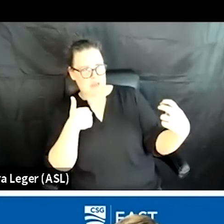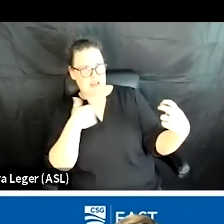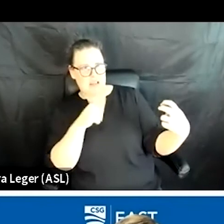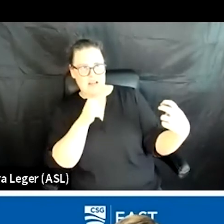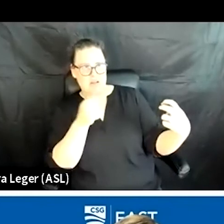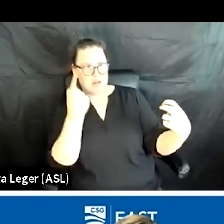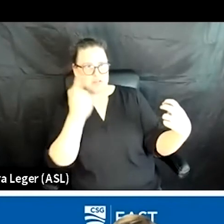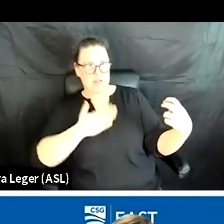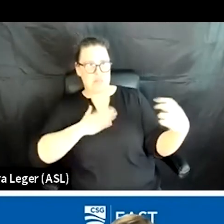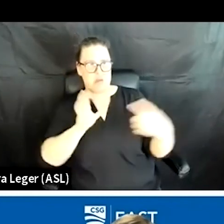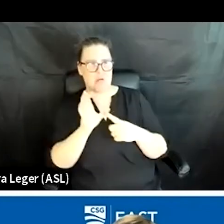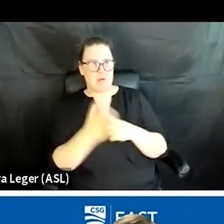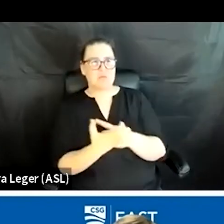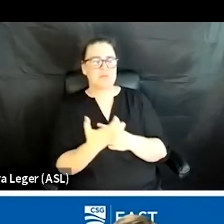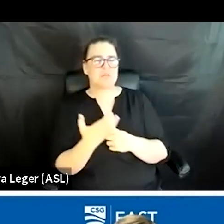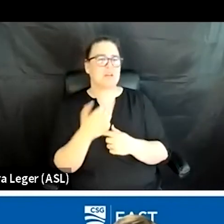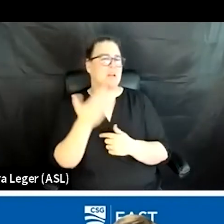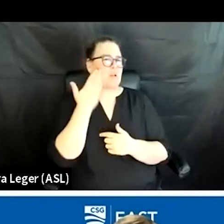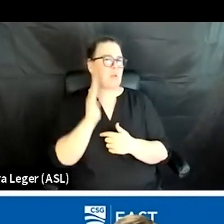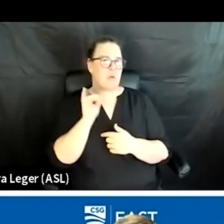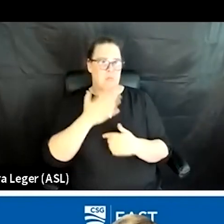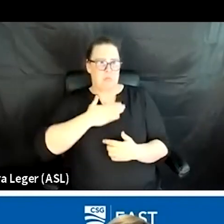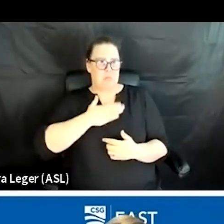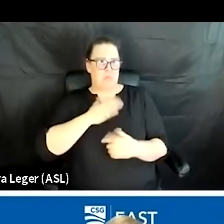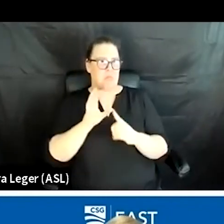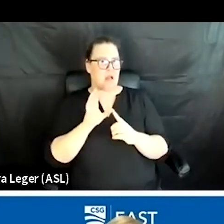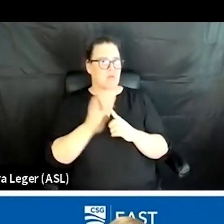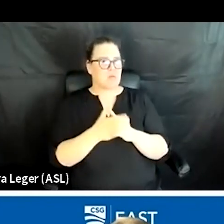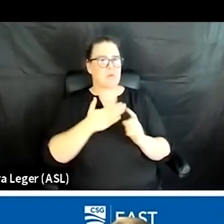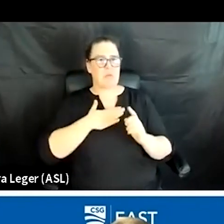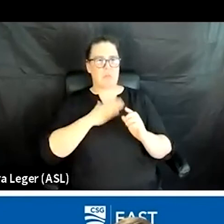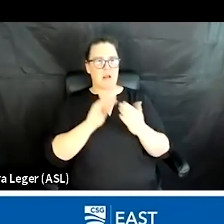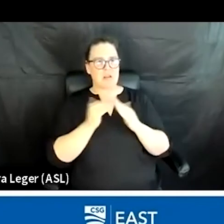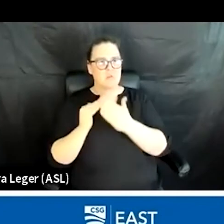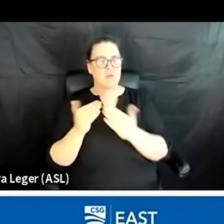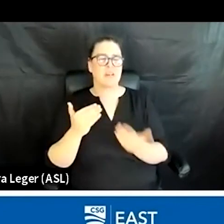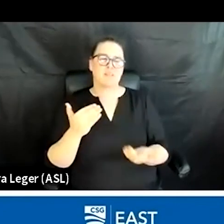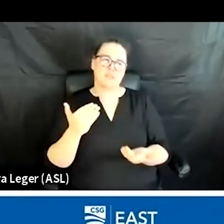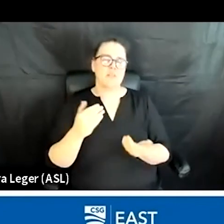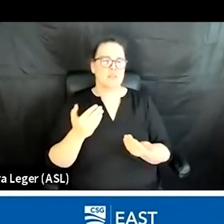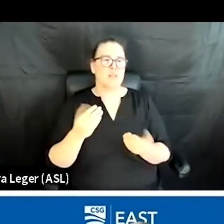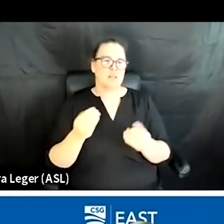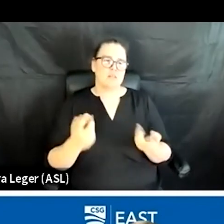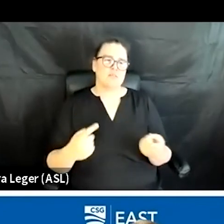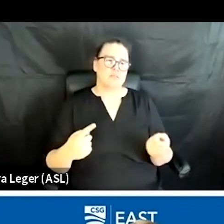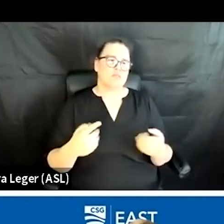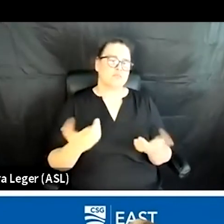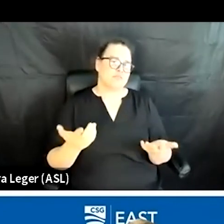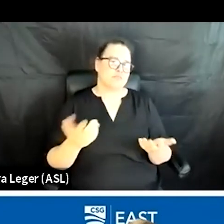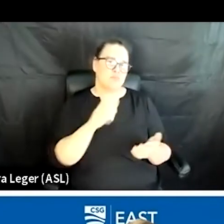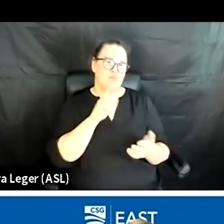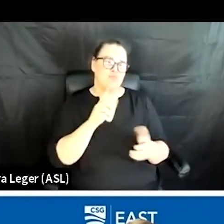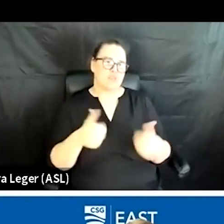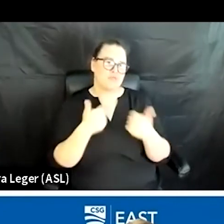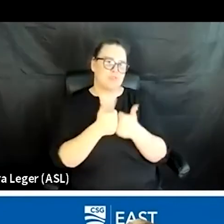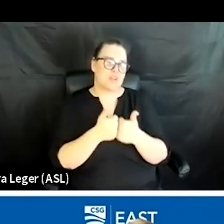who doesn't know the community that they come from, it makes it extremely difficult for that person to